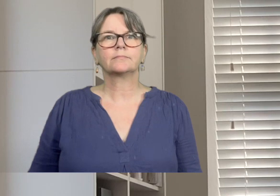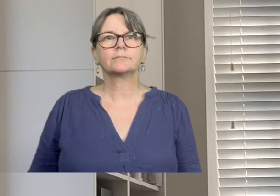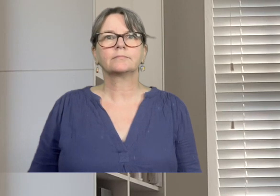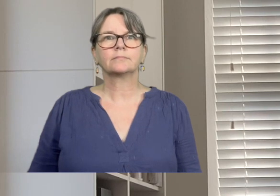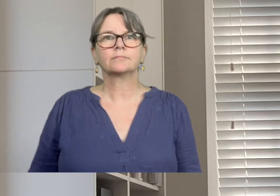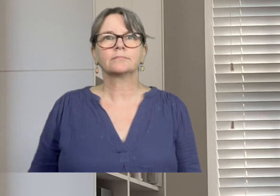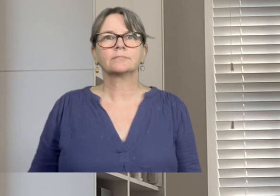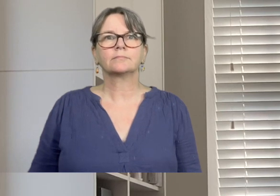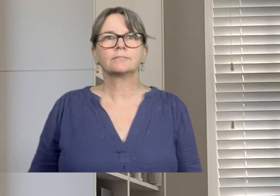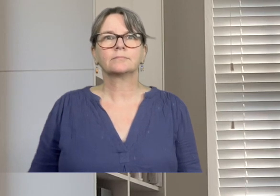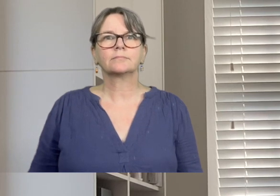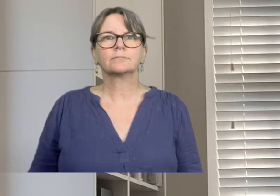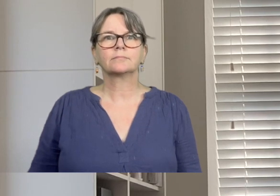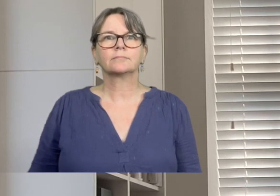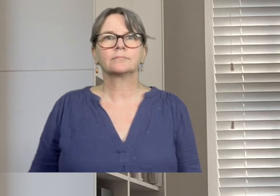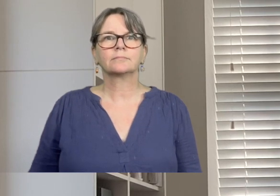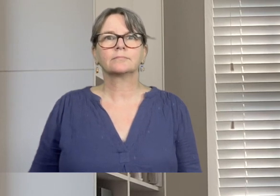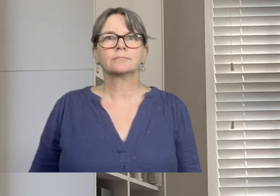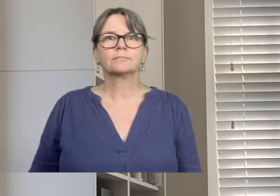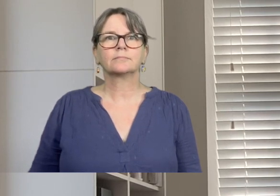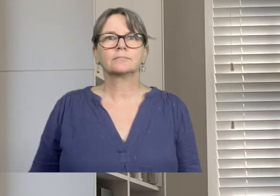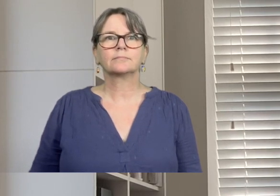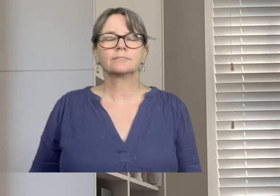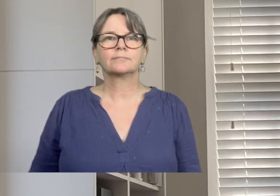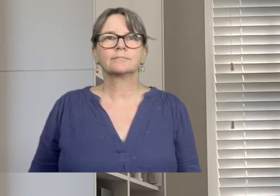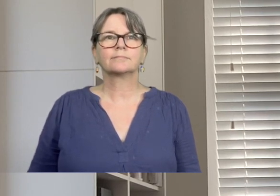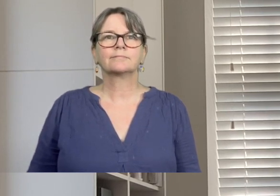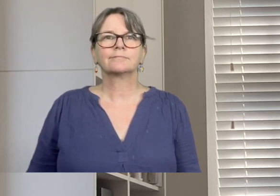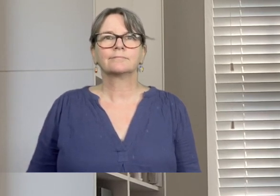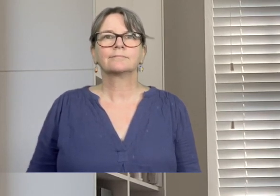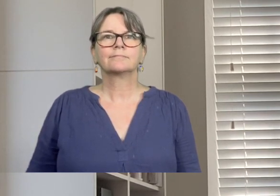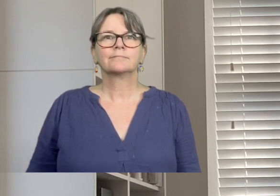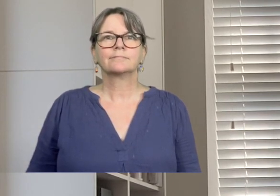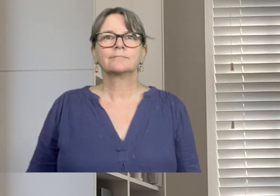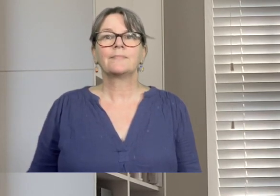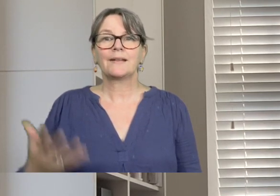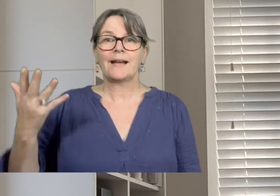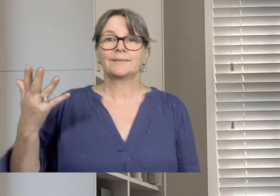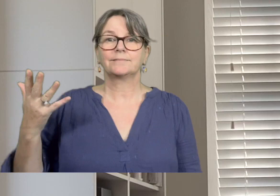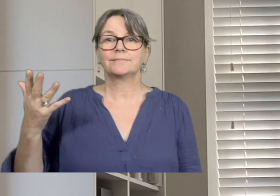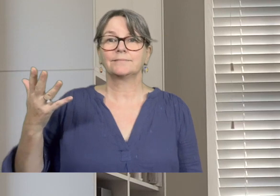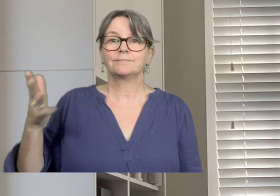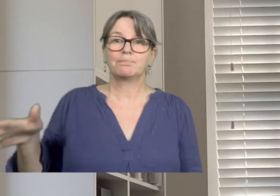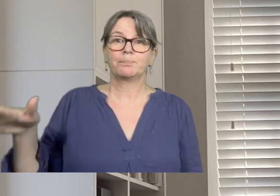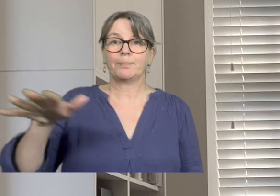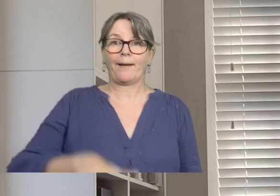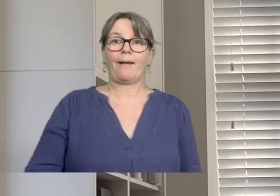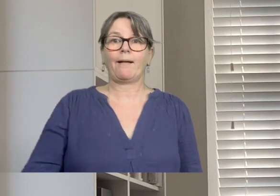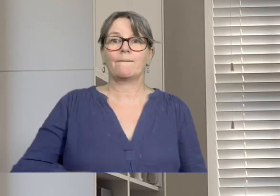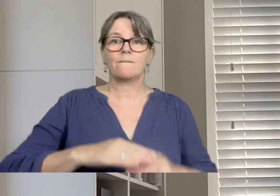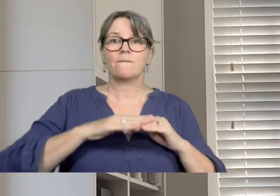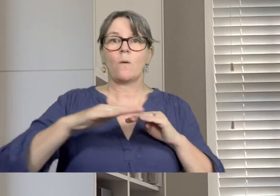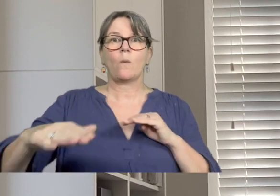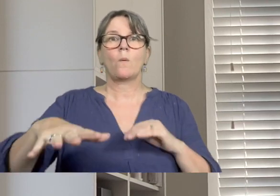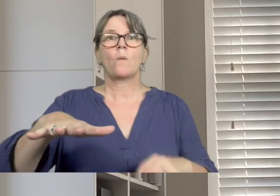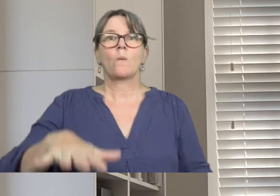And nice, we're going to do 2 legs. So bring the hand back down. Now we think about extending the underneath leg. We take a breath in. As we breathe out,